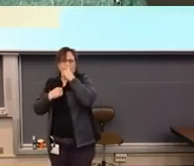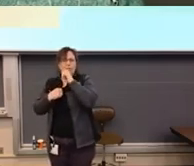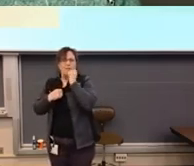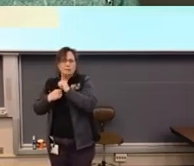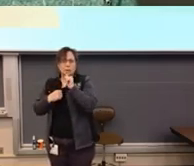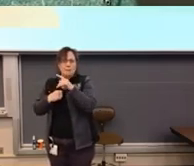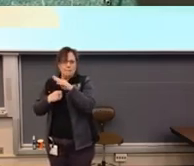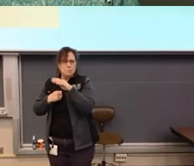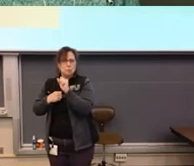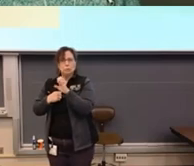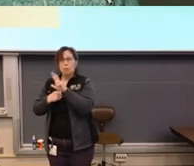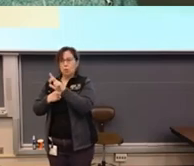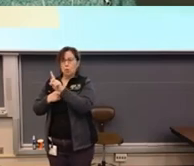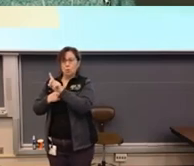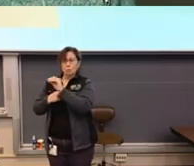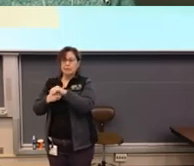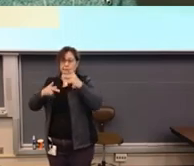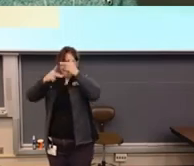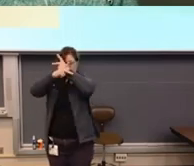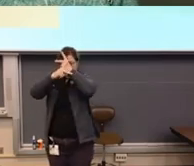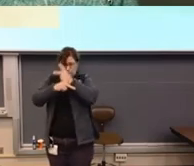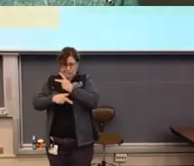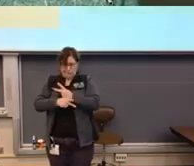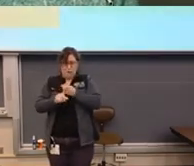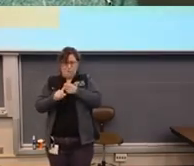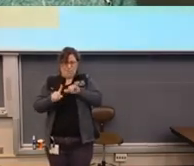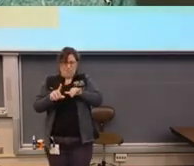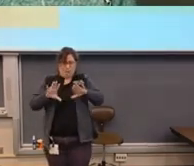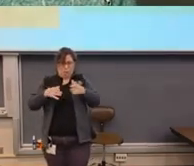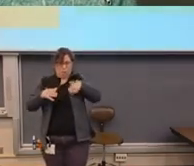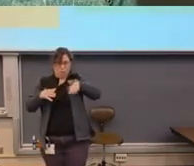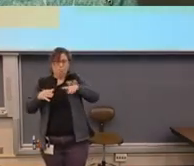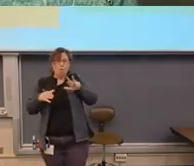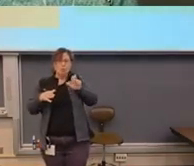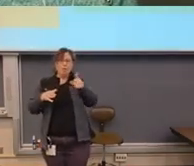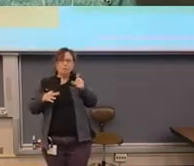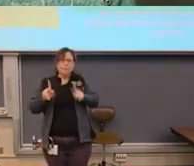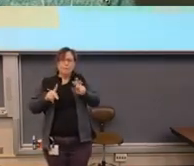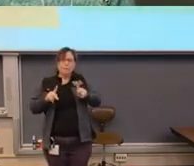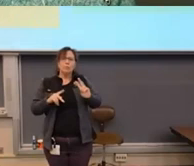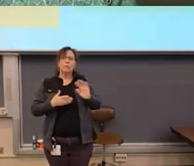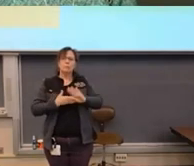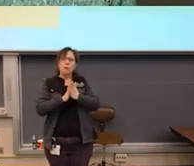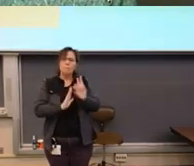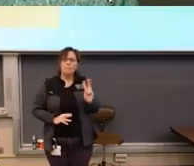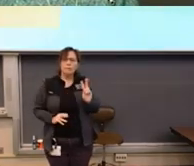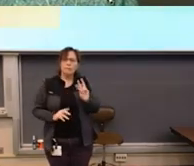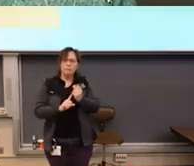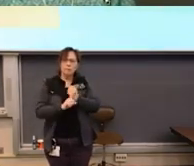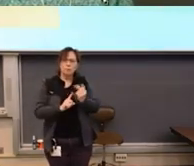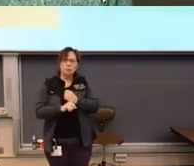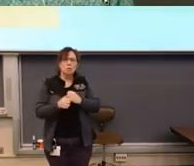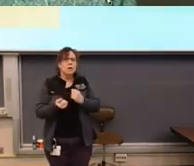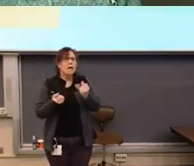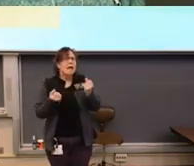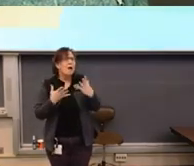that 310 people in that practice are victims of abuse. And my question is, how many practitioners